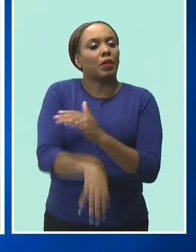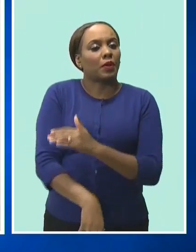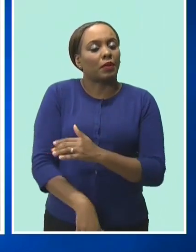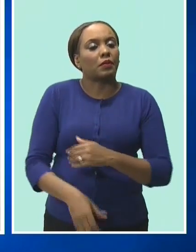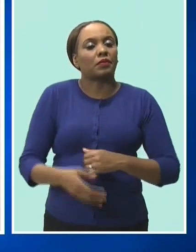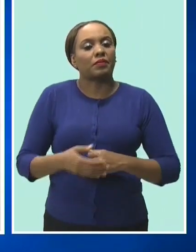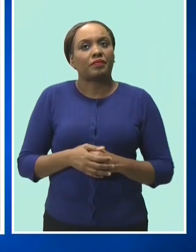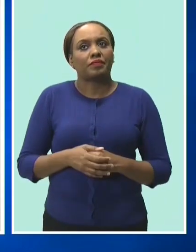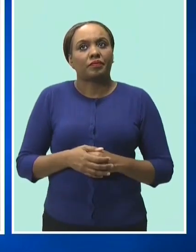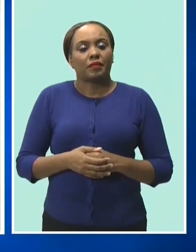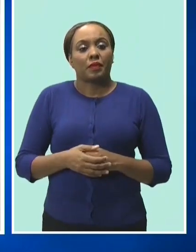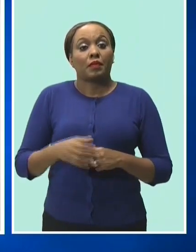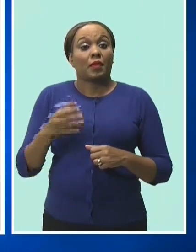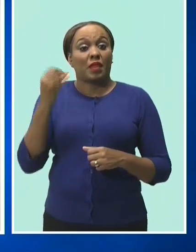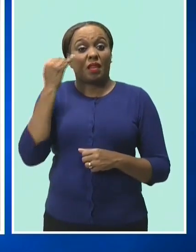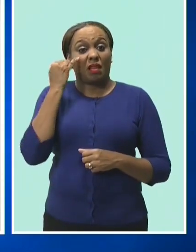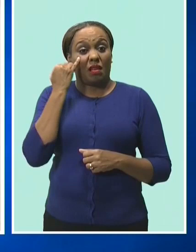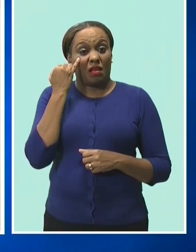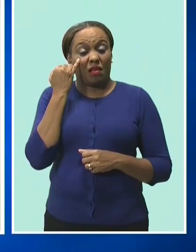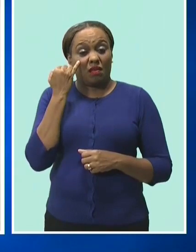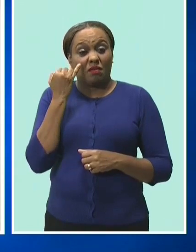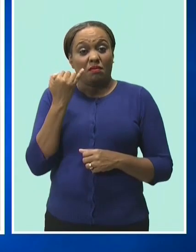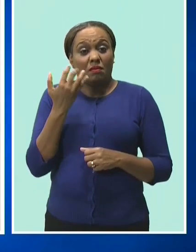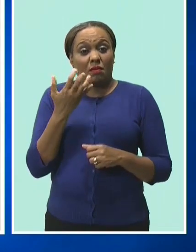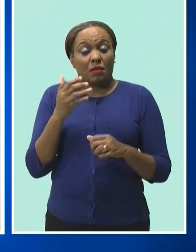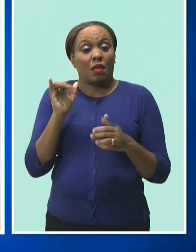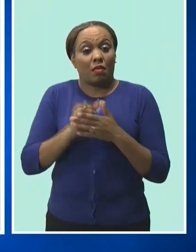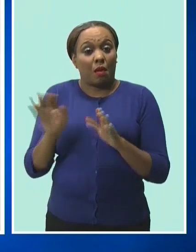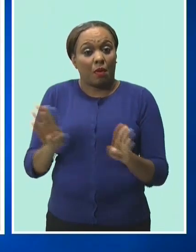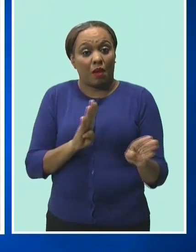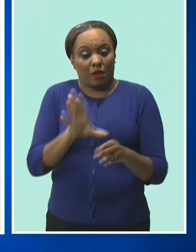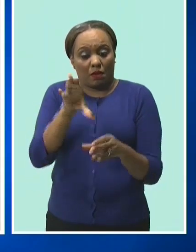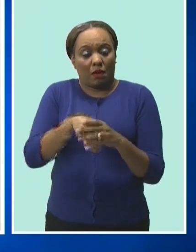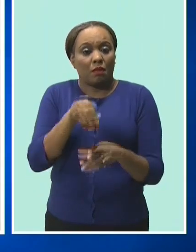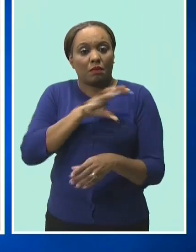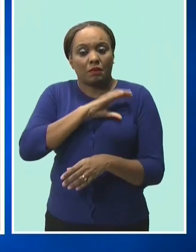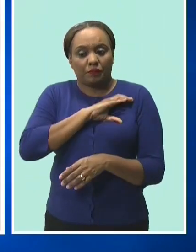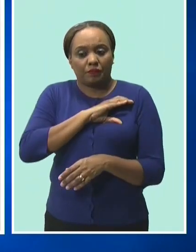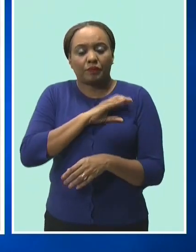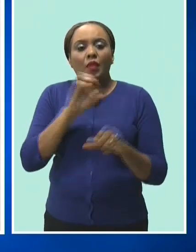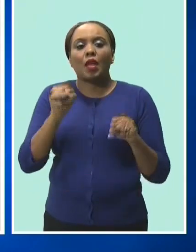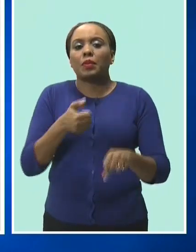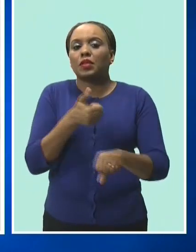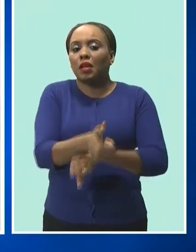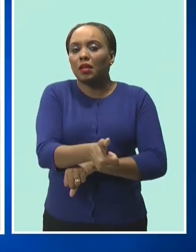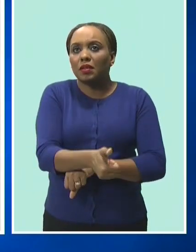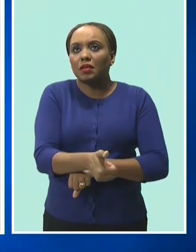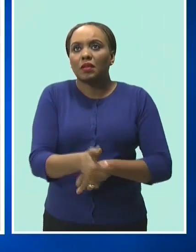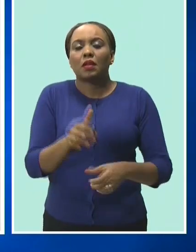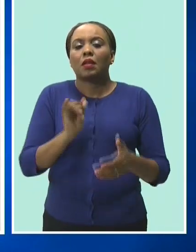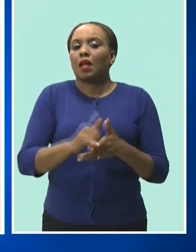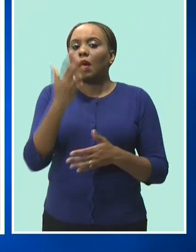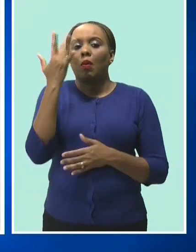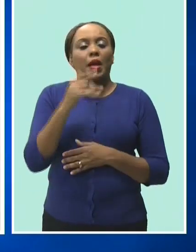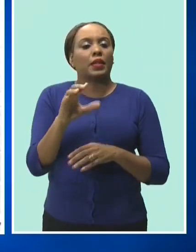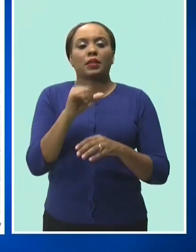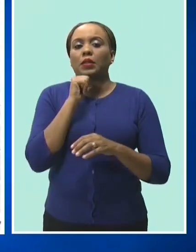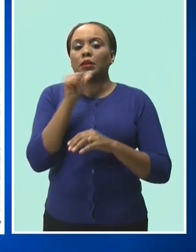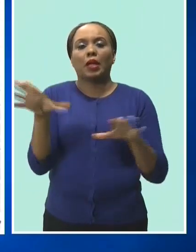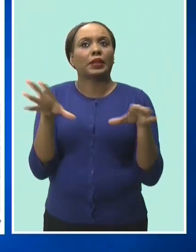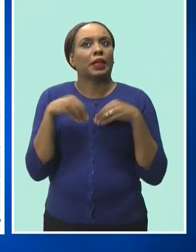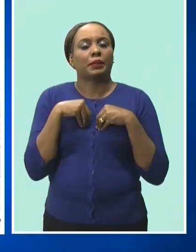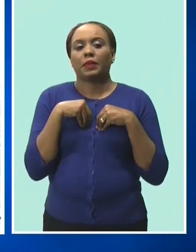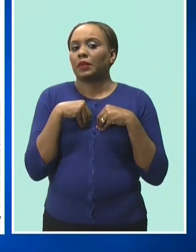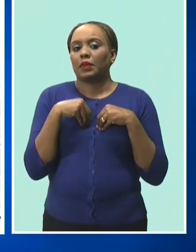impact once you have misconduct in the force. It is always, and that is why I have a zero tolerance for that.